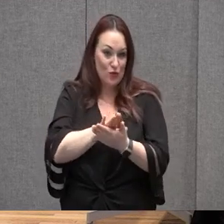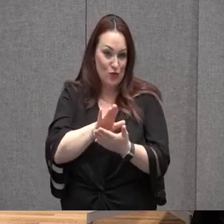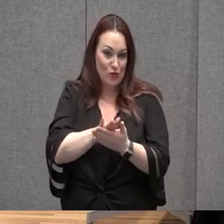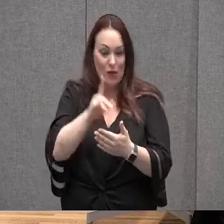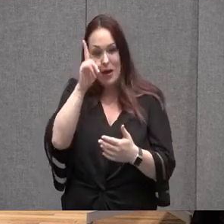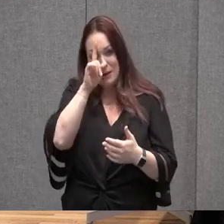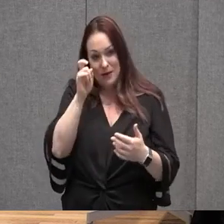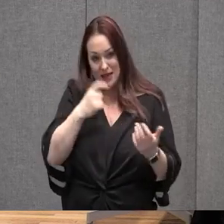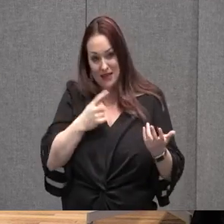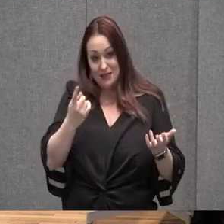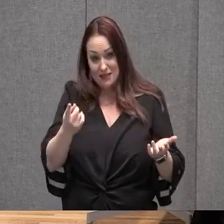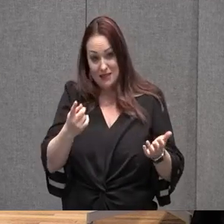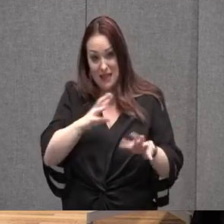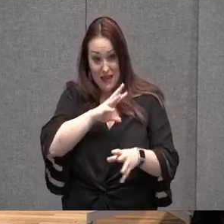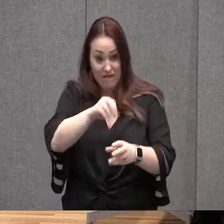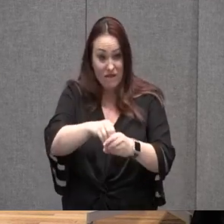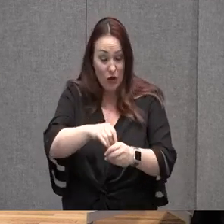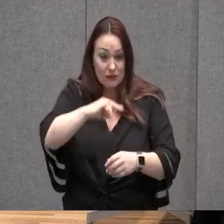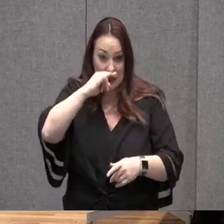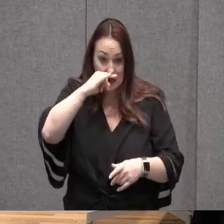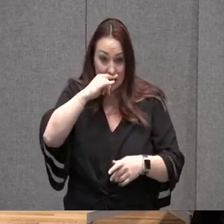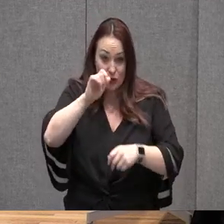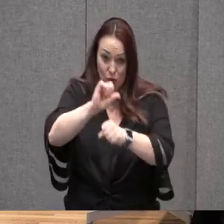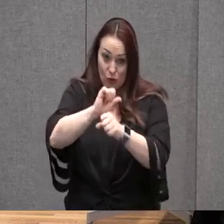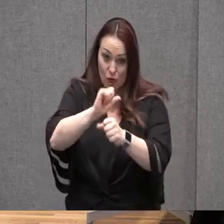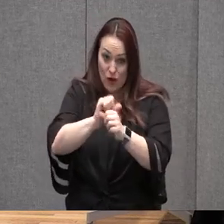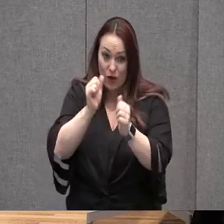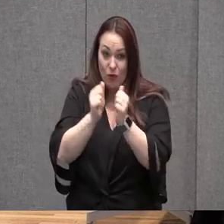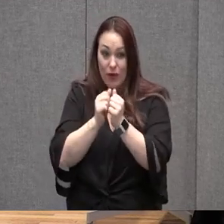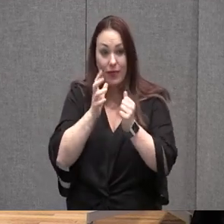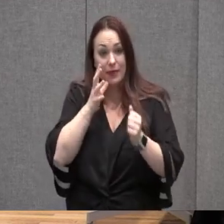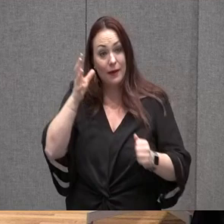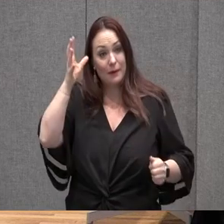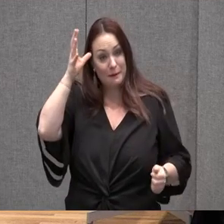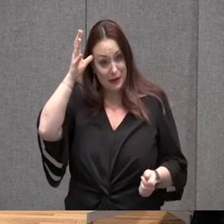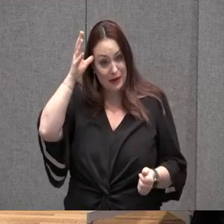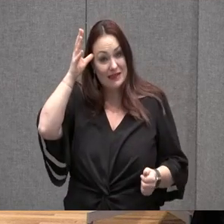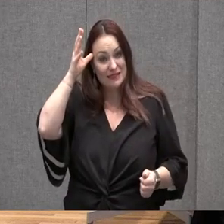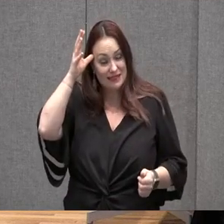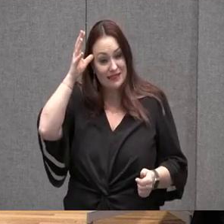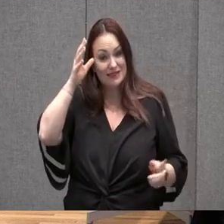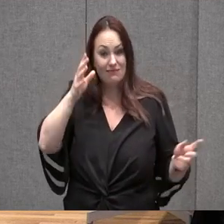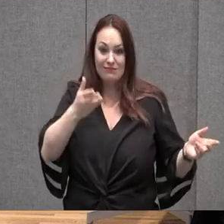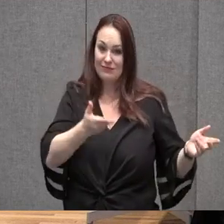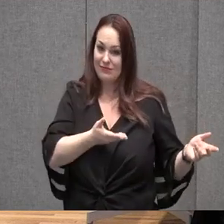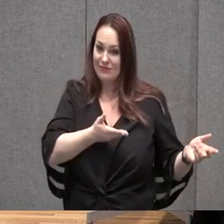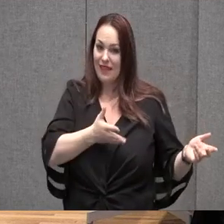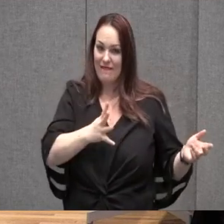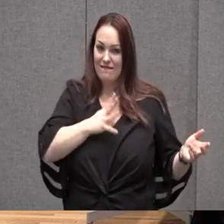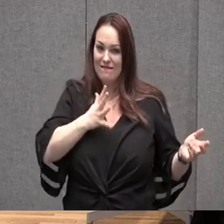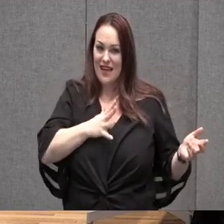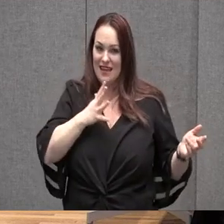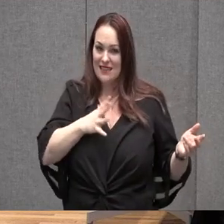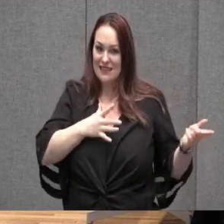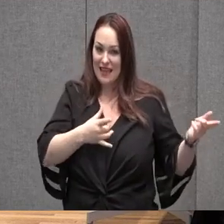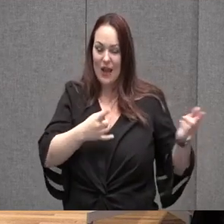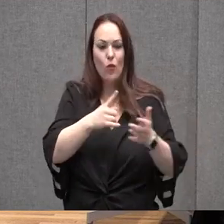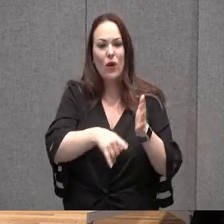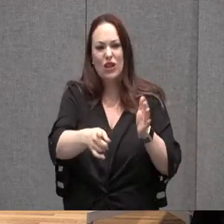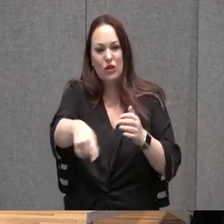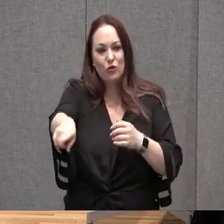because it involves kiddos to work with their parents. There's some pretty fancy ones. What do you